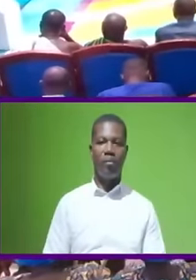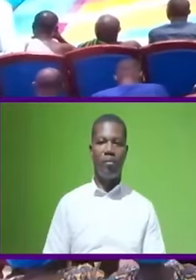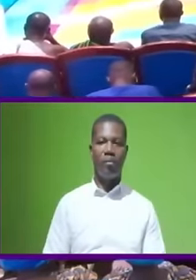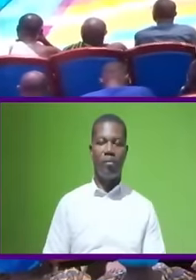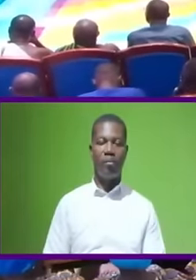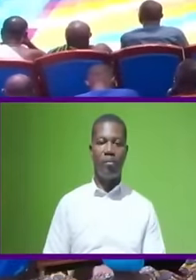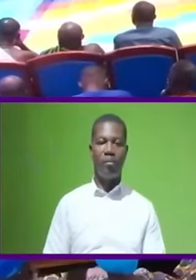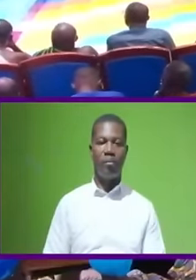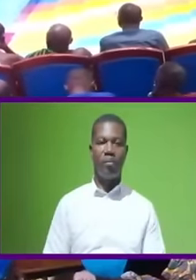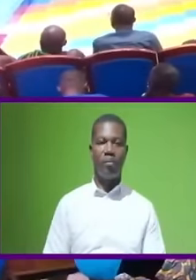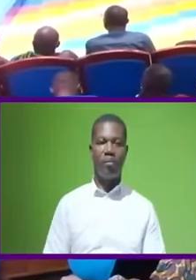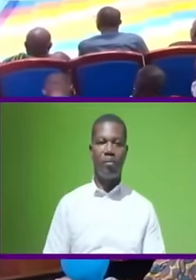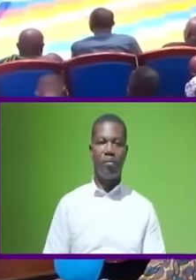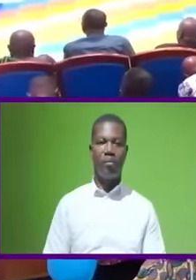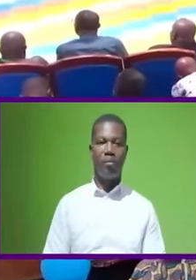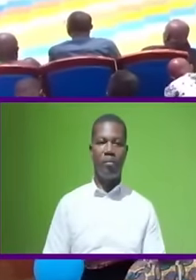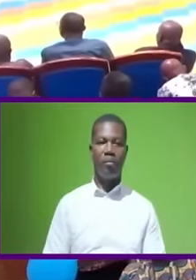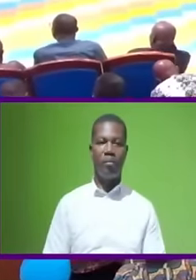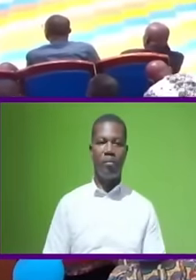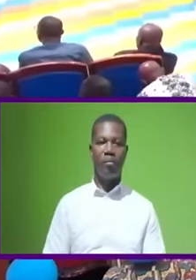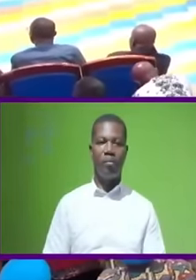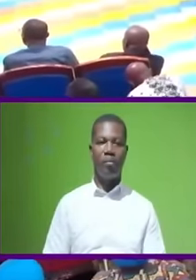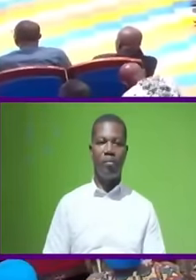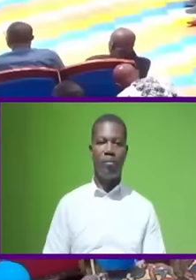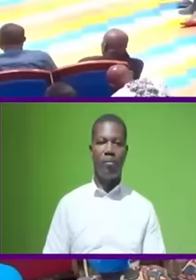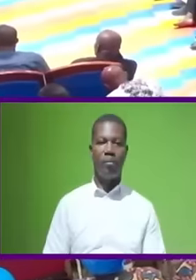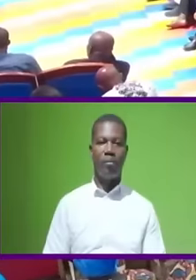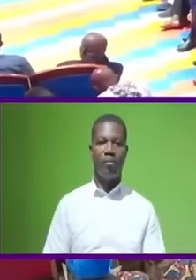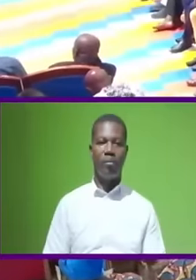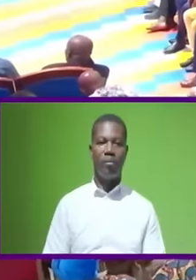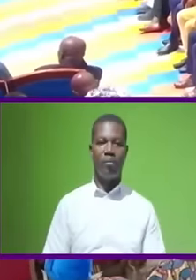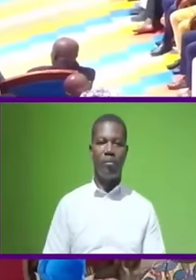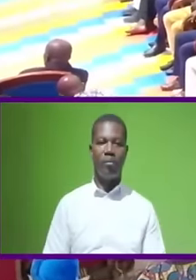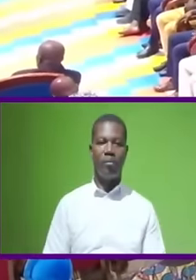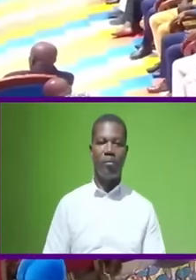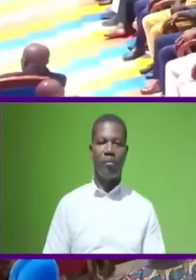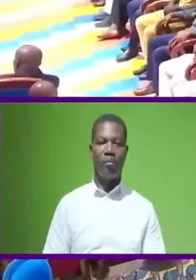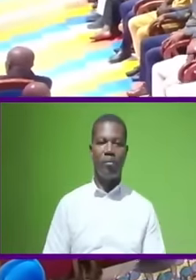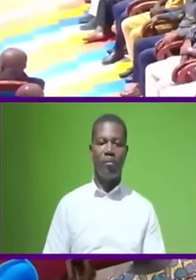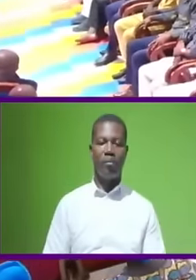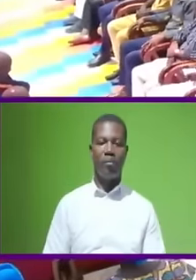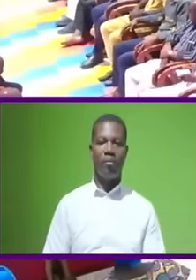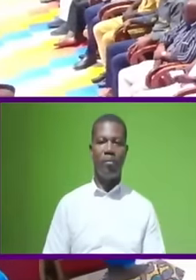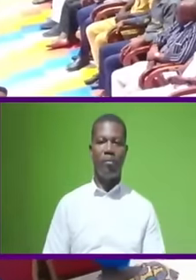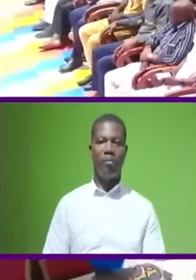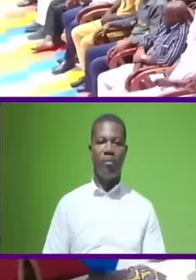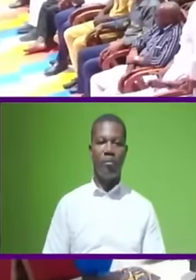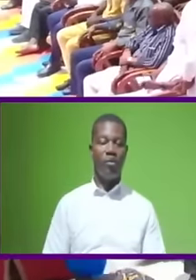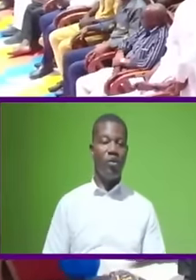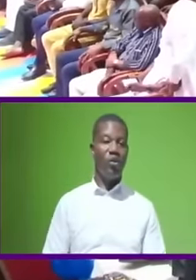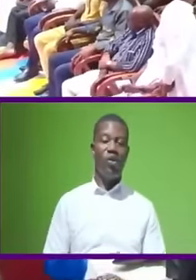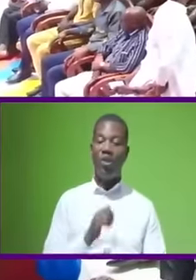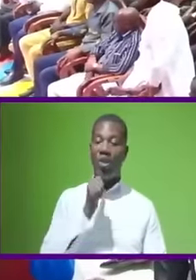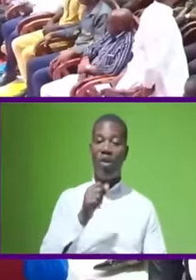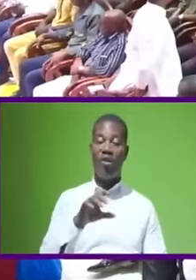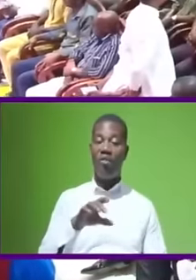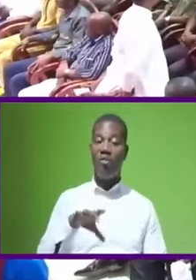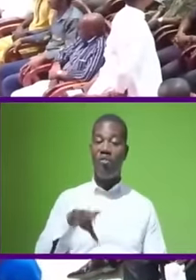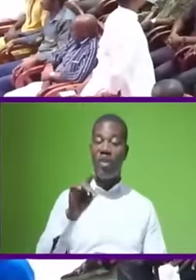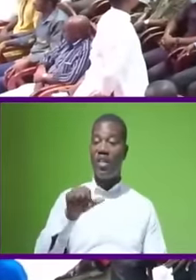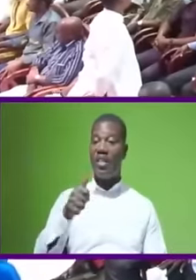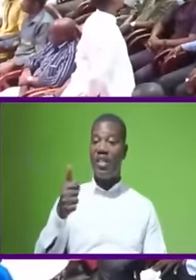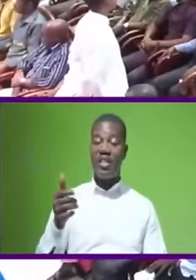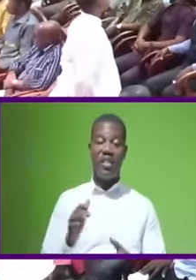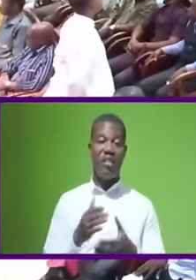they think that I do not know what is happening. They should continue. When you be I'm